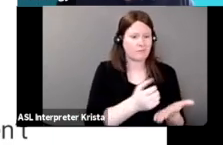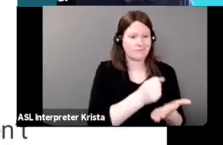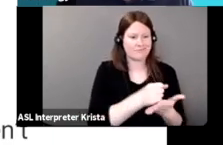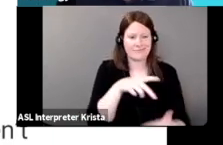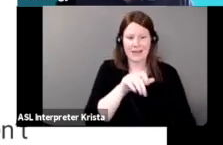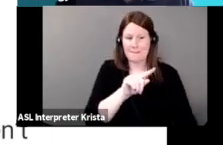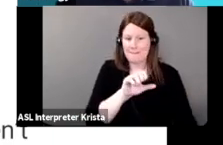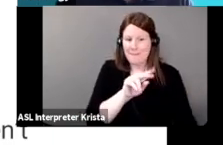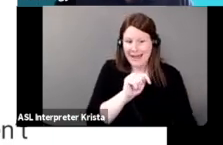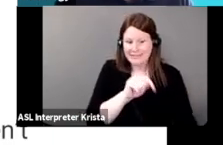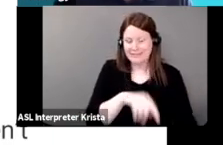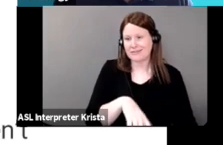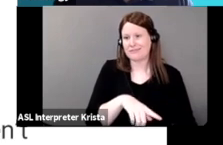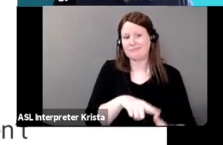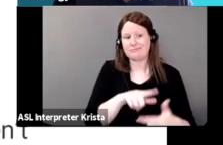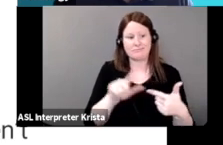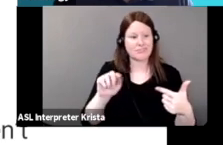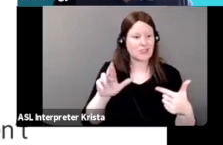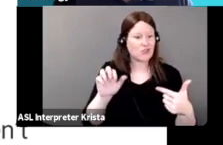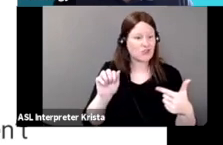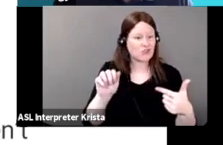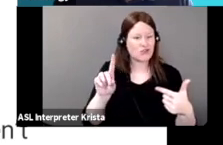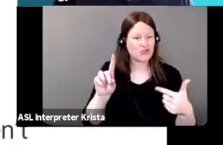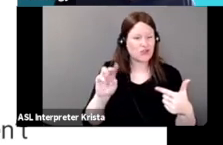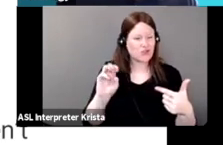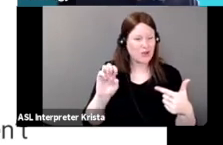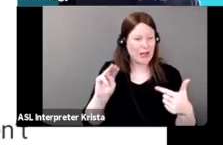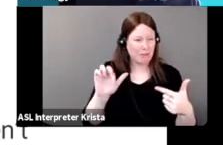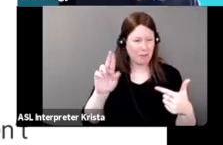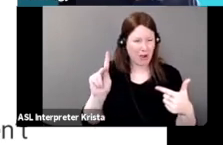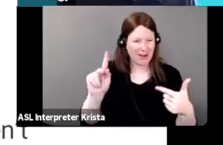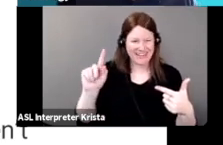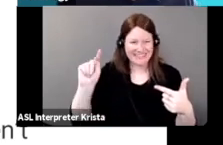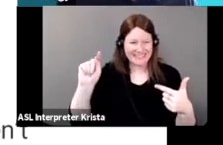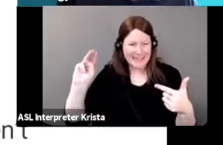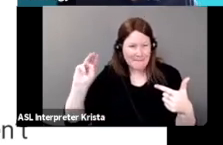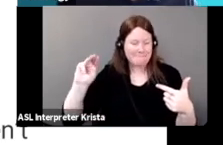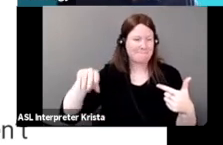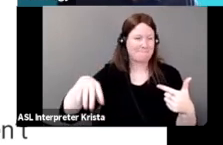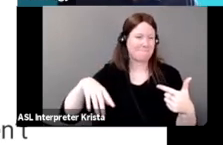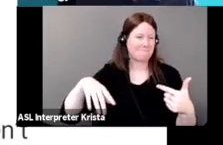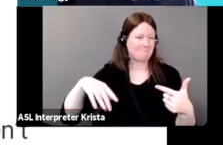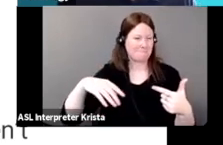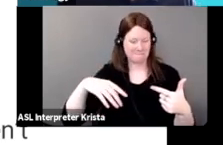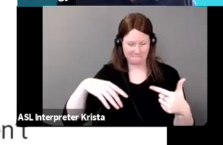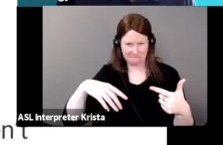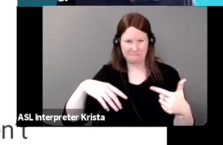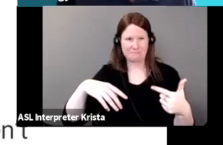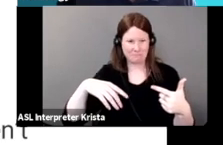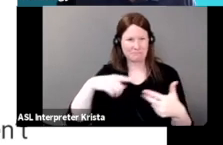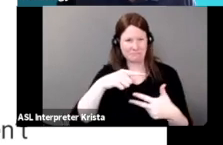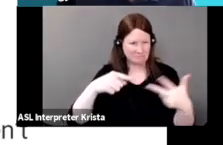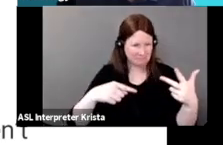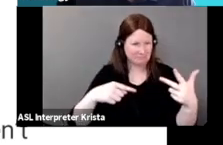secrets, copyrights, and industrial design registrations. I'm going to be giving the last two a bit of a short shrift in